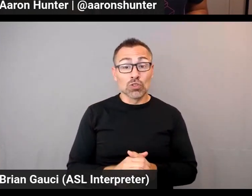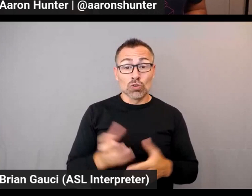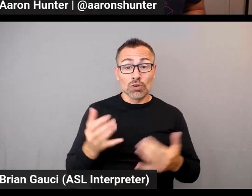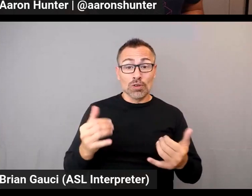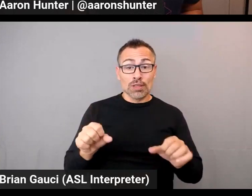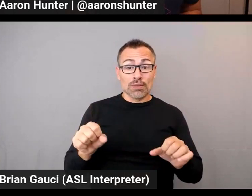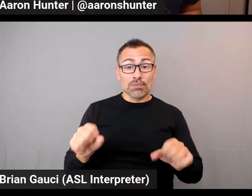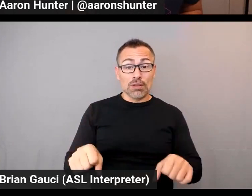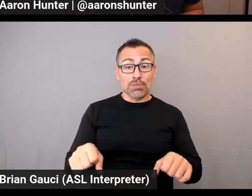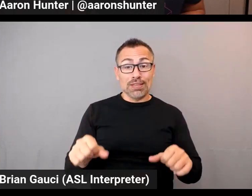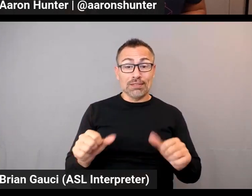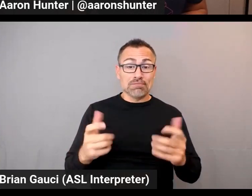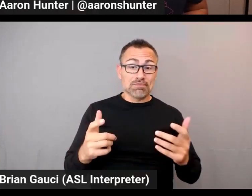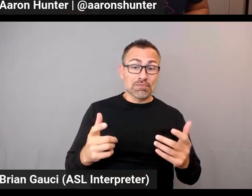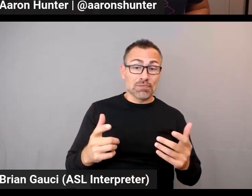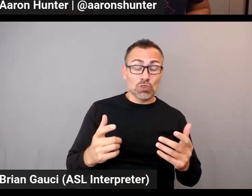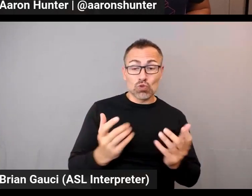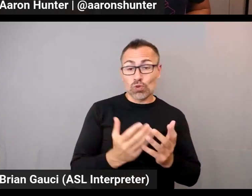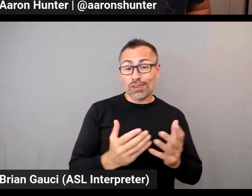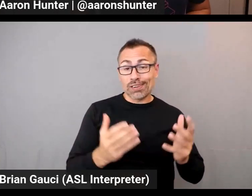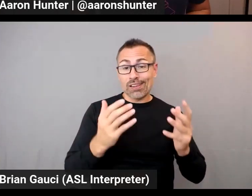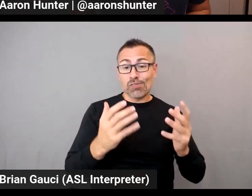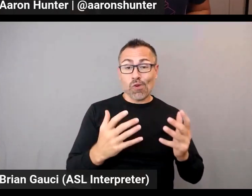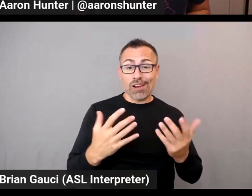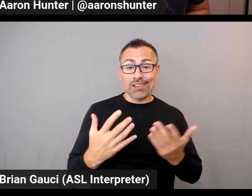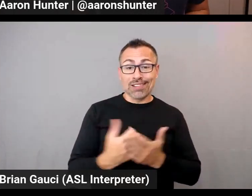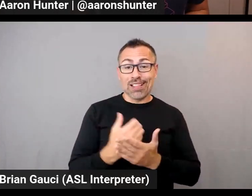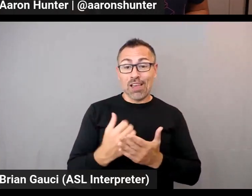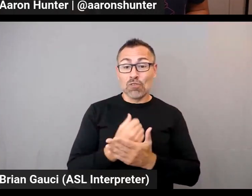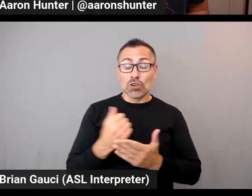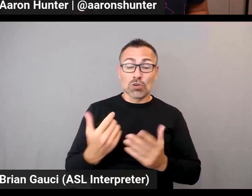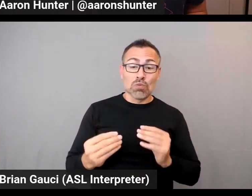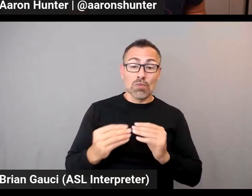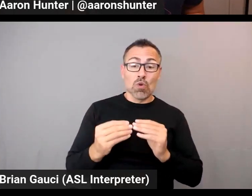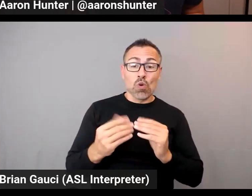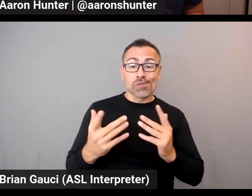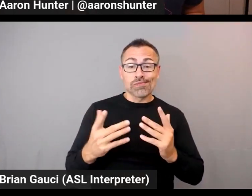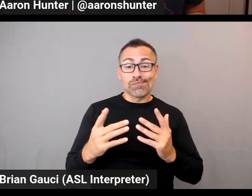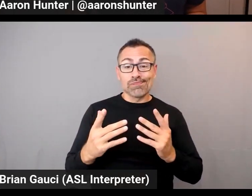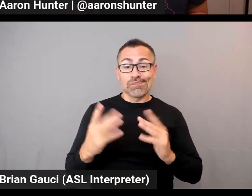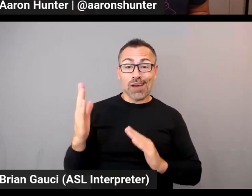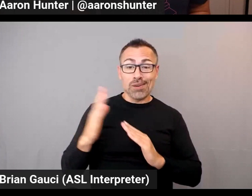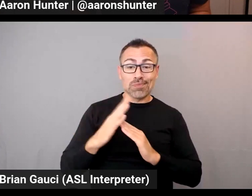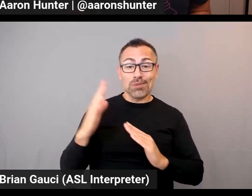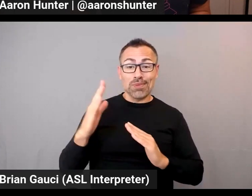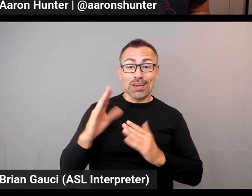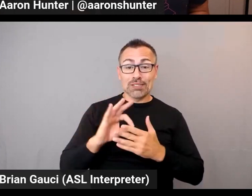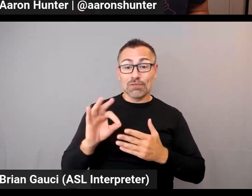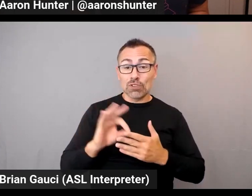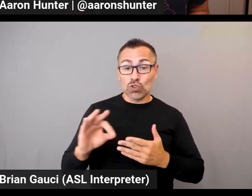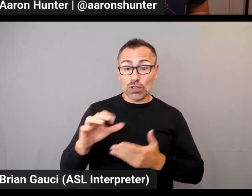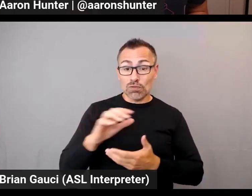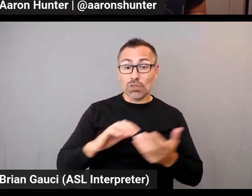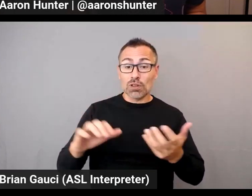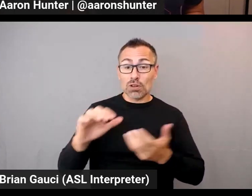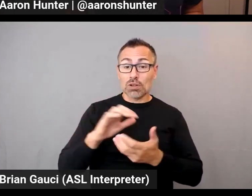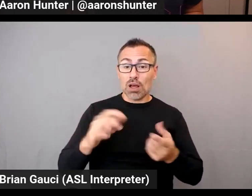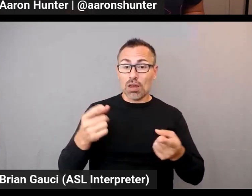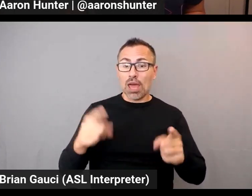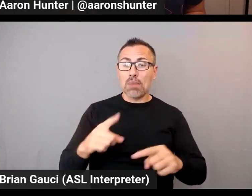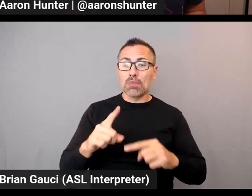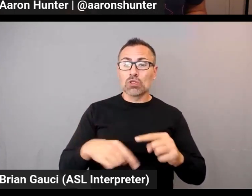of containerize and leverage the more optimized features of the cloud comes in handy when you have made